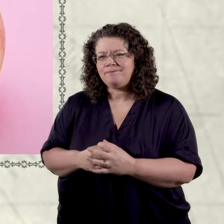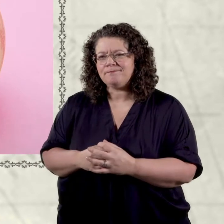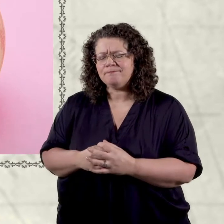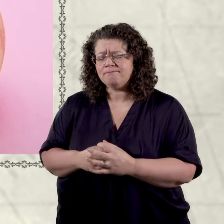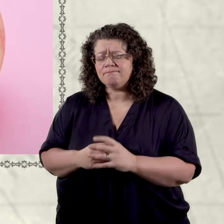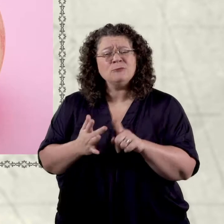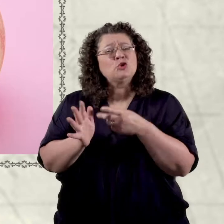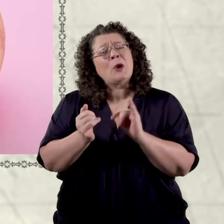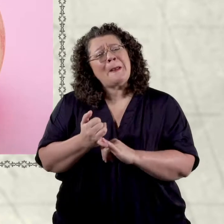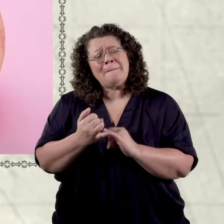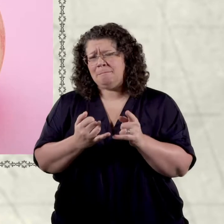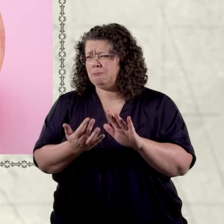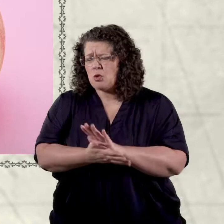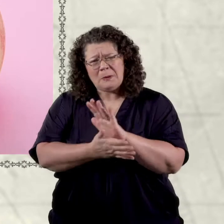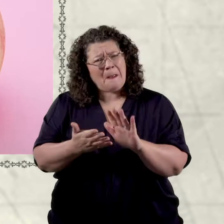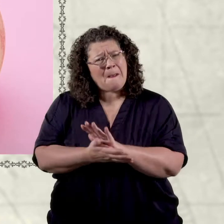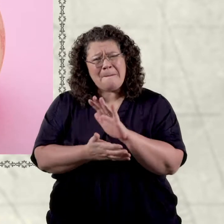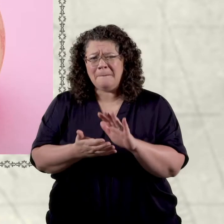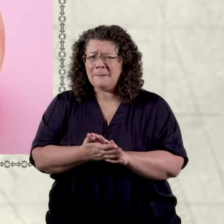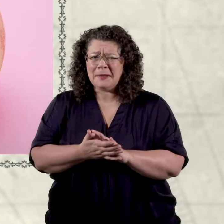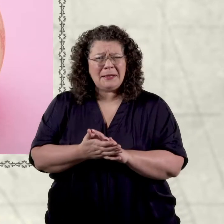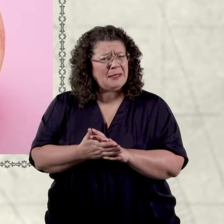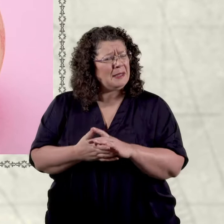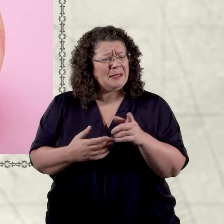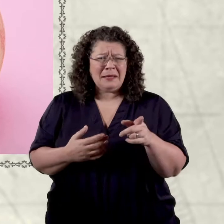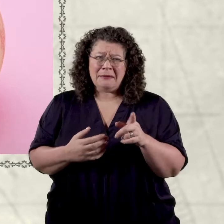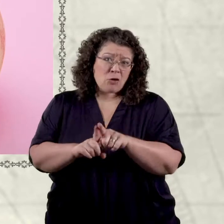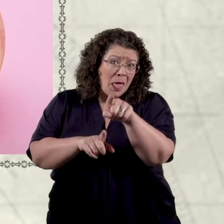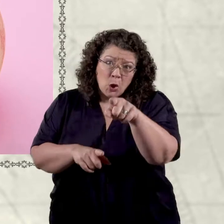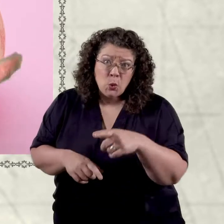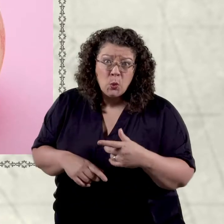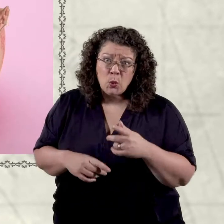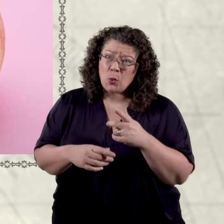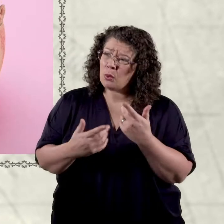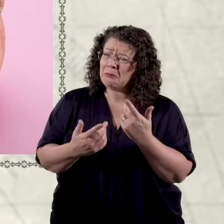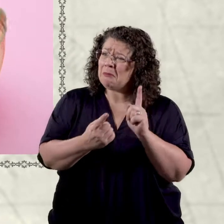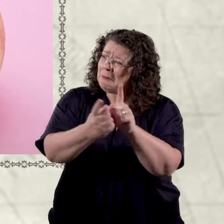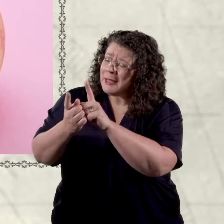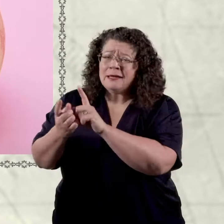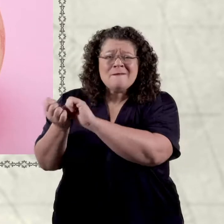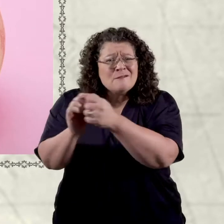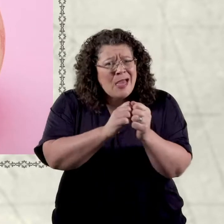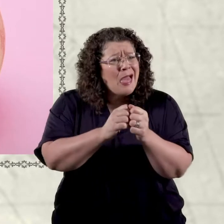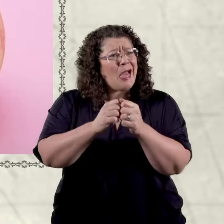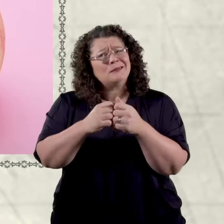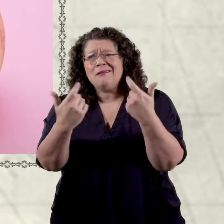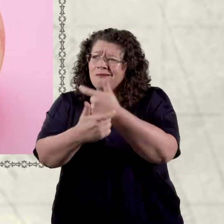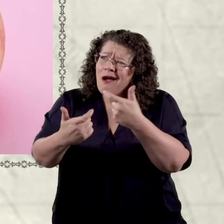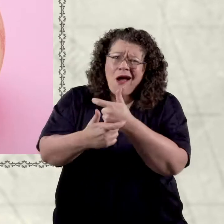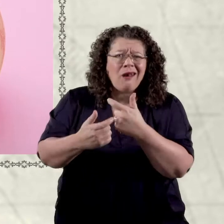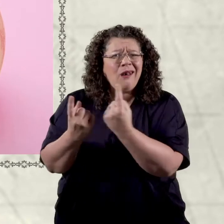Now, James isn't happy at all. Not like you. He doesn't meet his friends doing fun stuff at all.